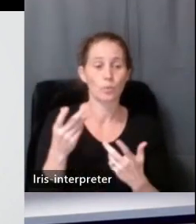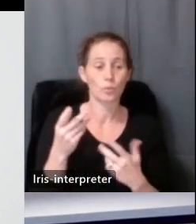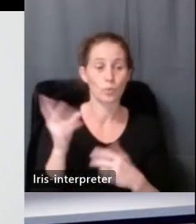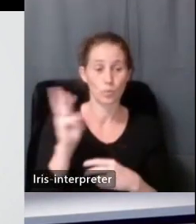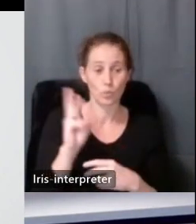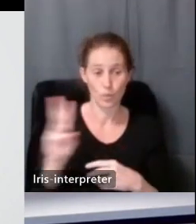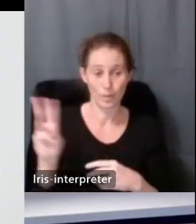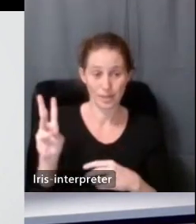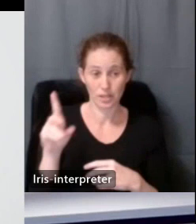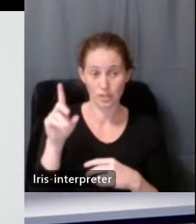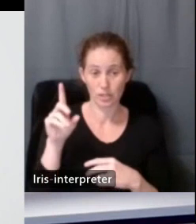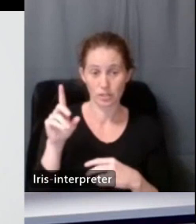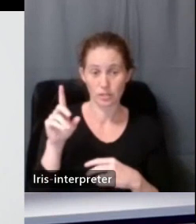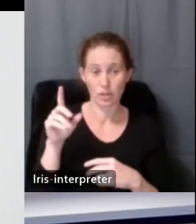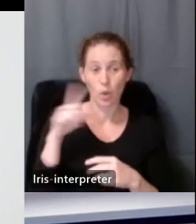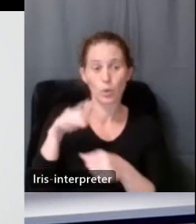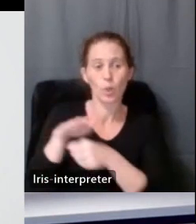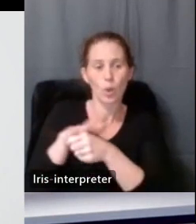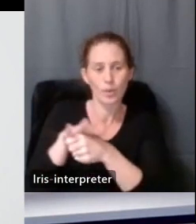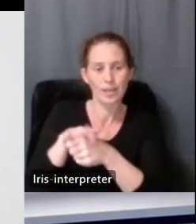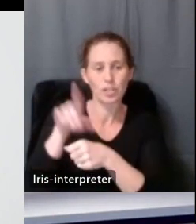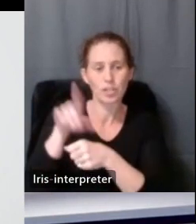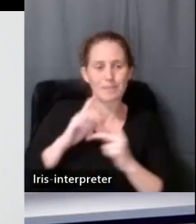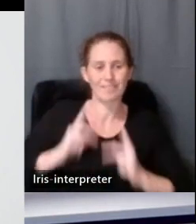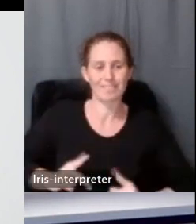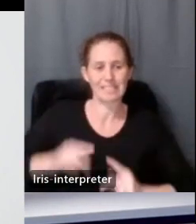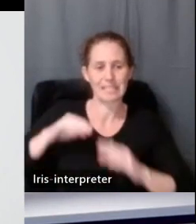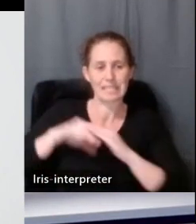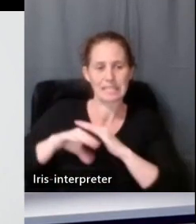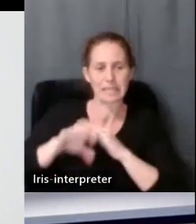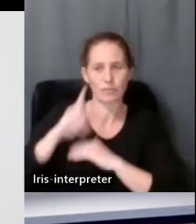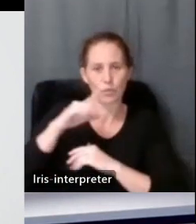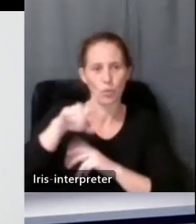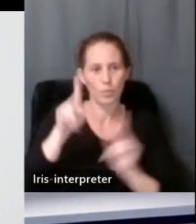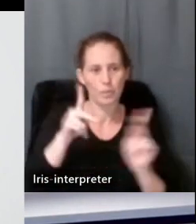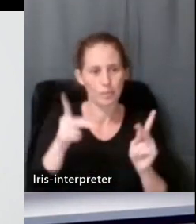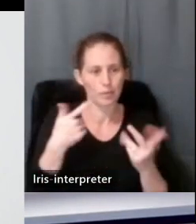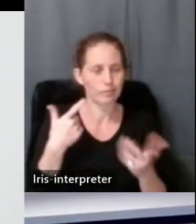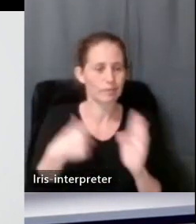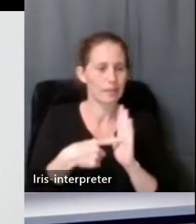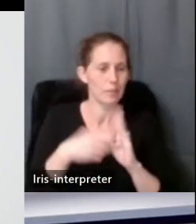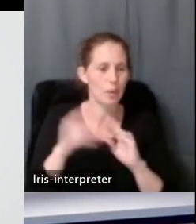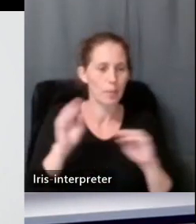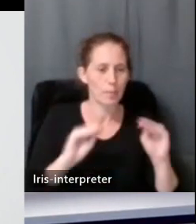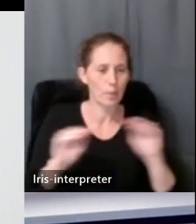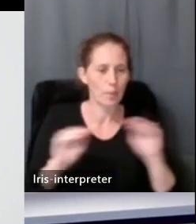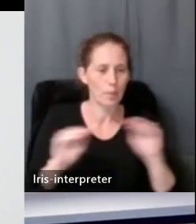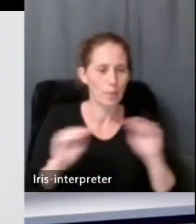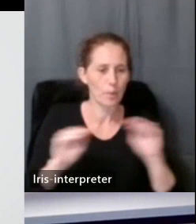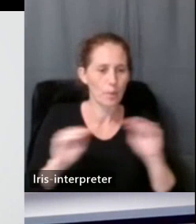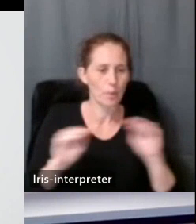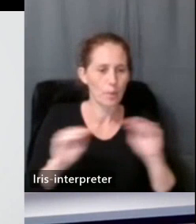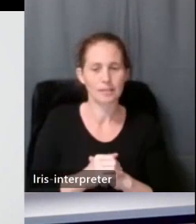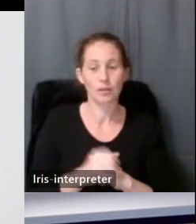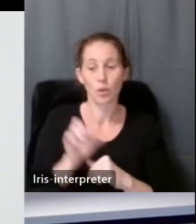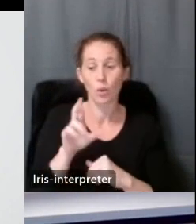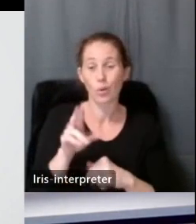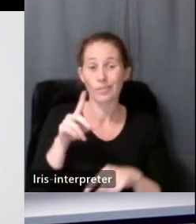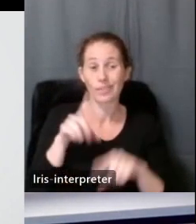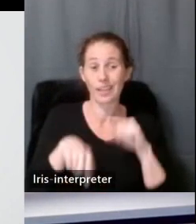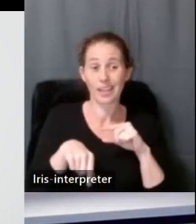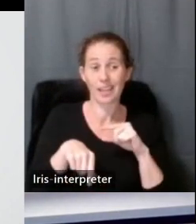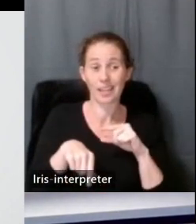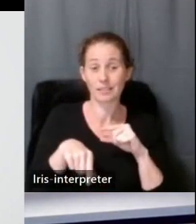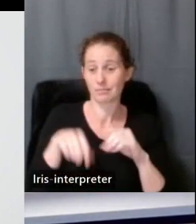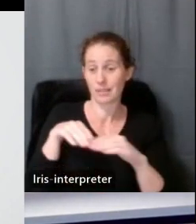be physically accessible to people that, for example, have mobility disabilities. Or if they can't be